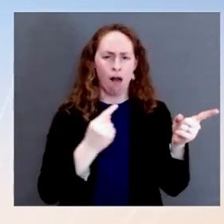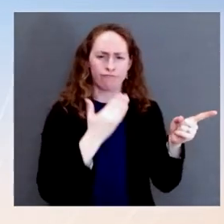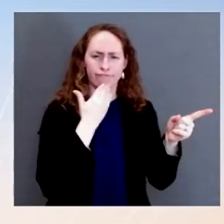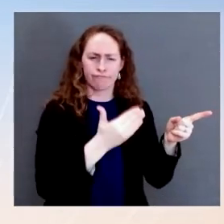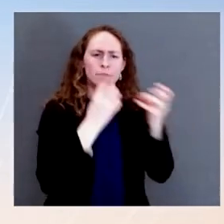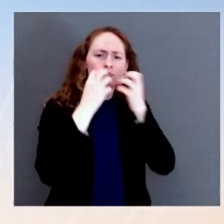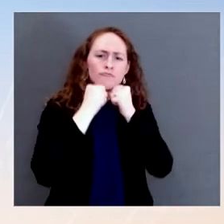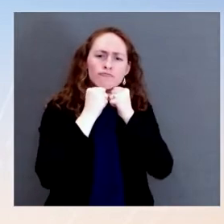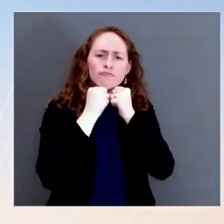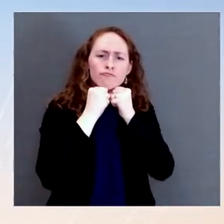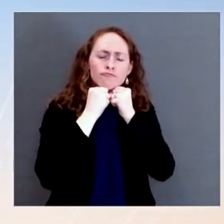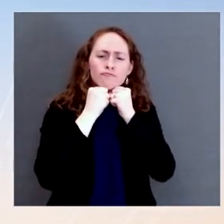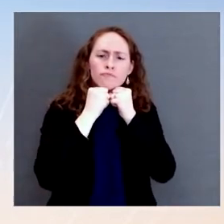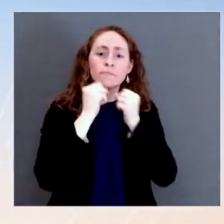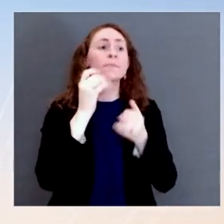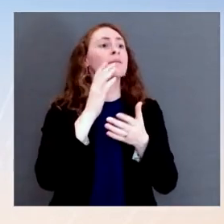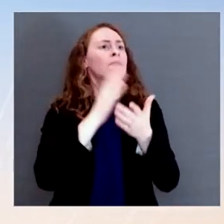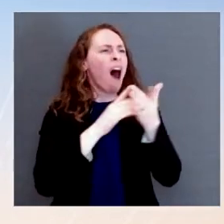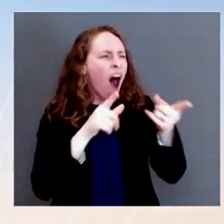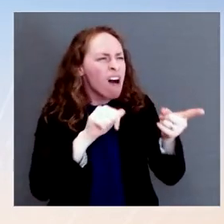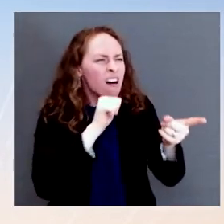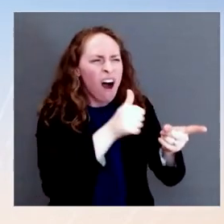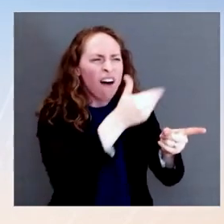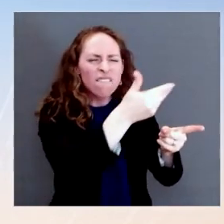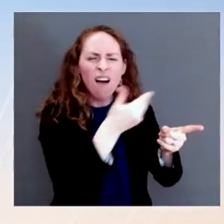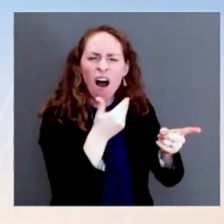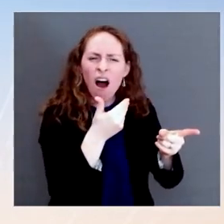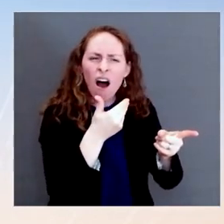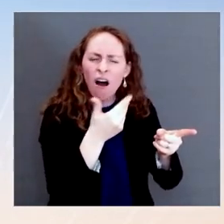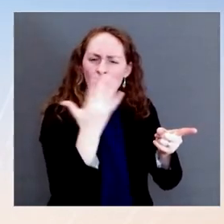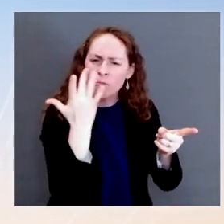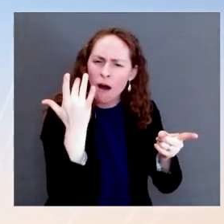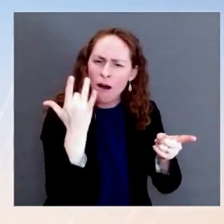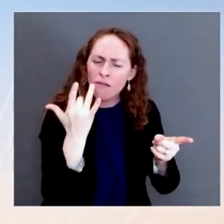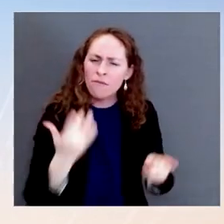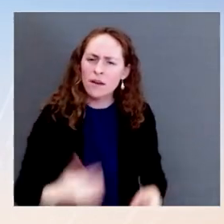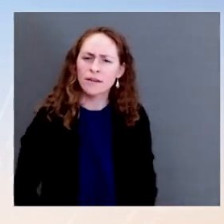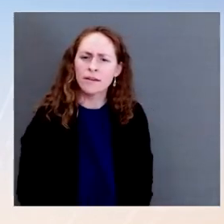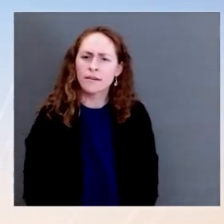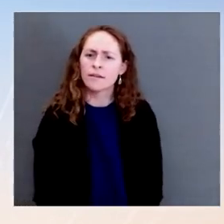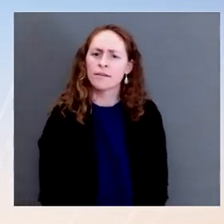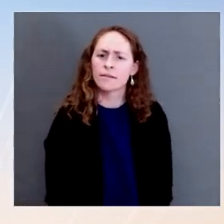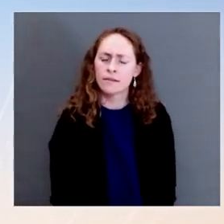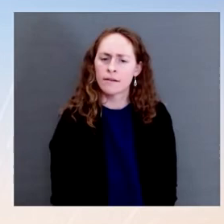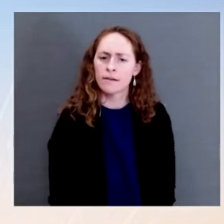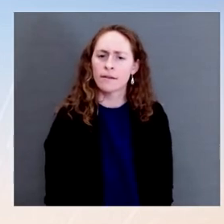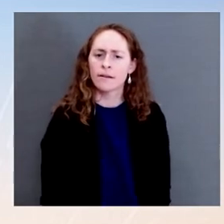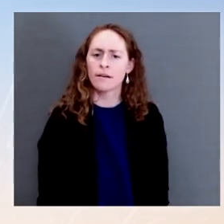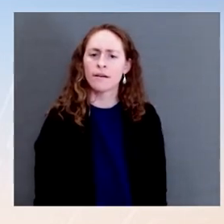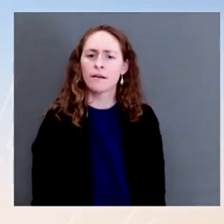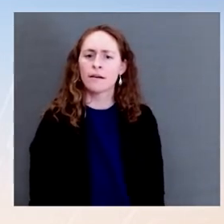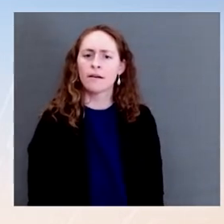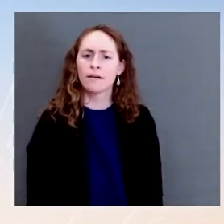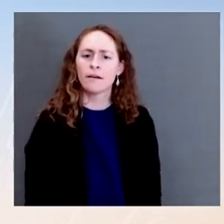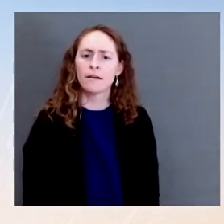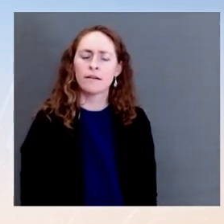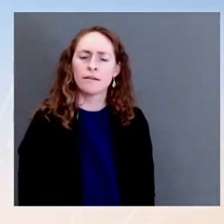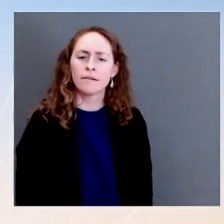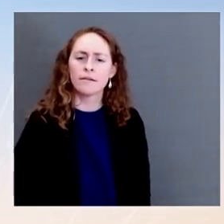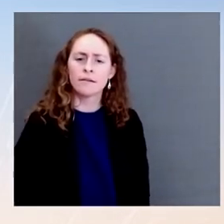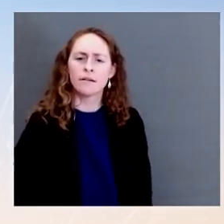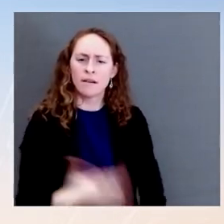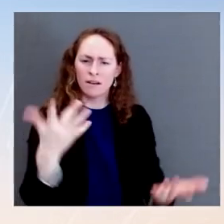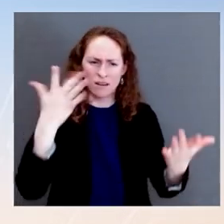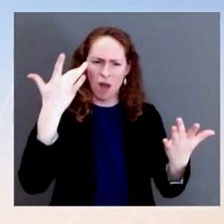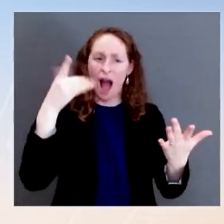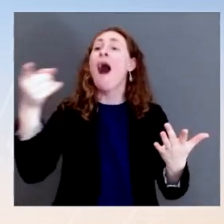who represent a diverse array of experiences to talk about